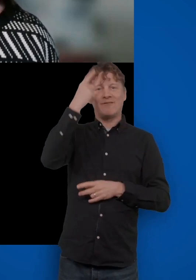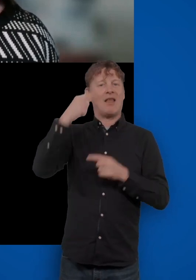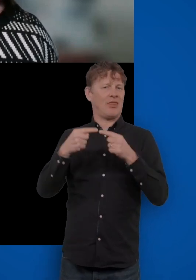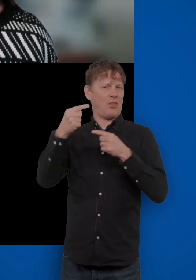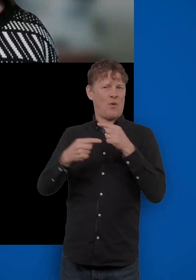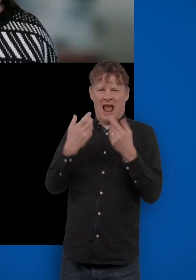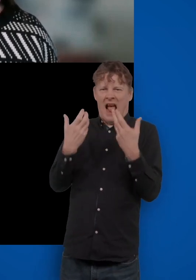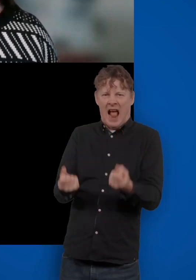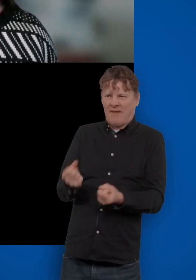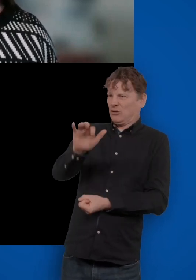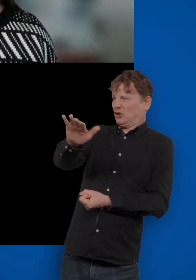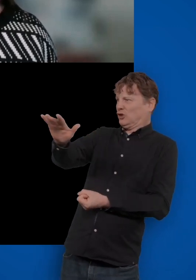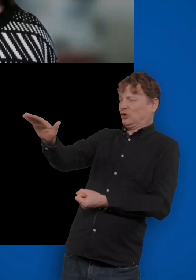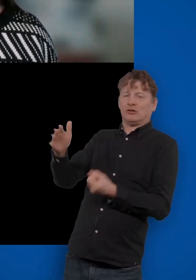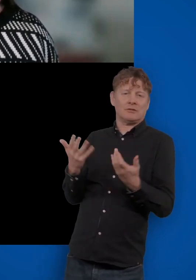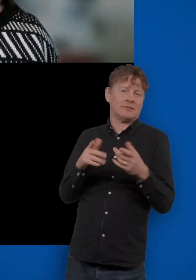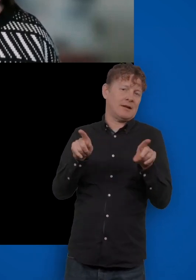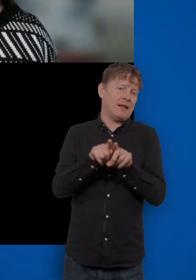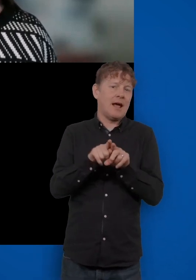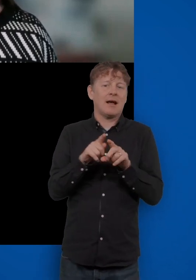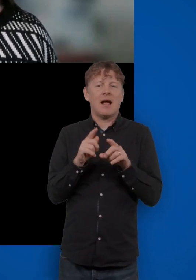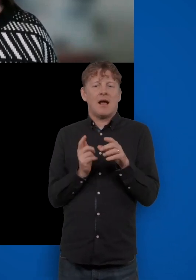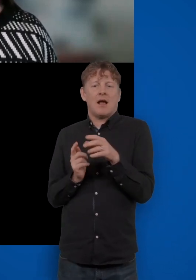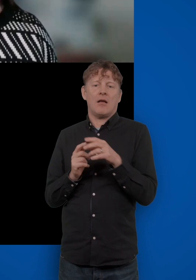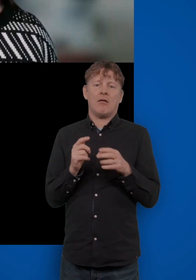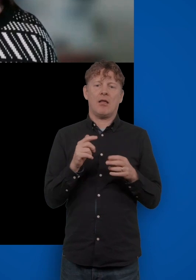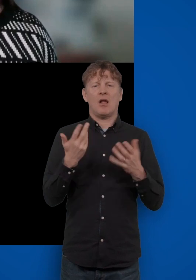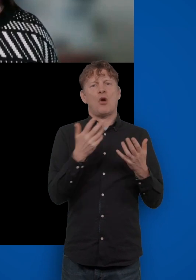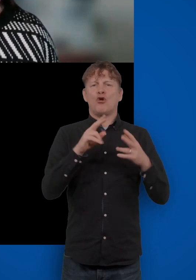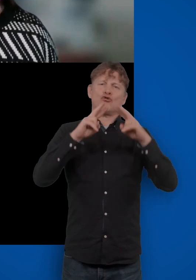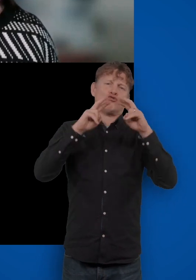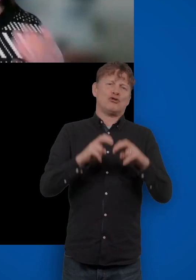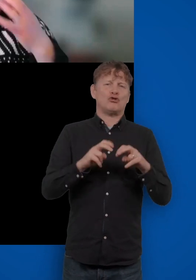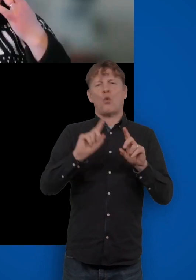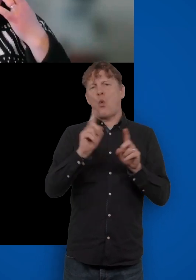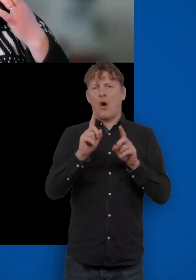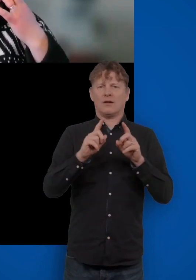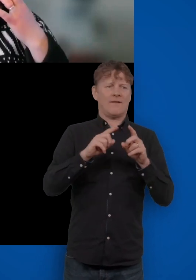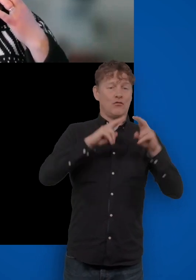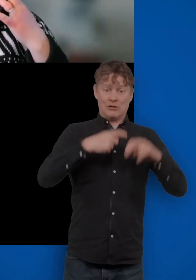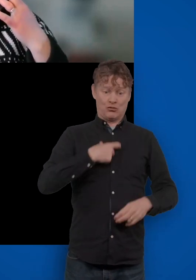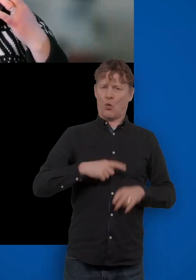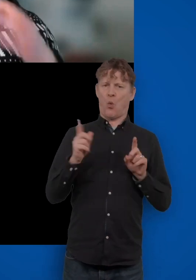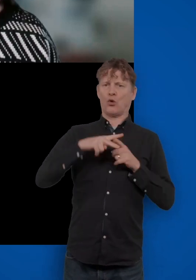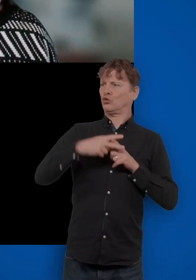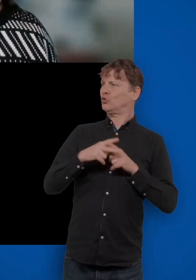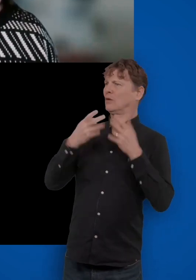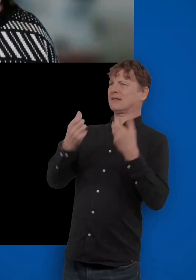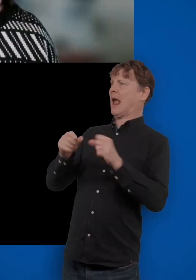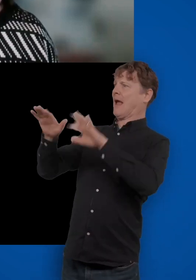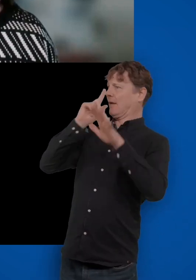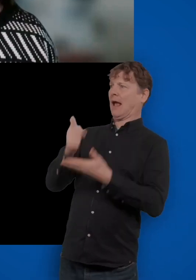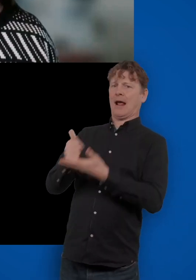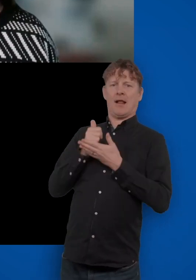build on things that already exist. For example, doing that research to establish, what kind of tools are there out there and what's our